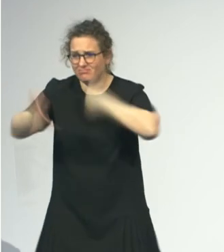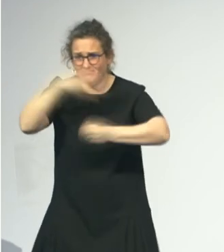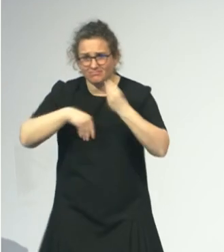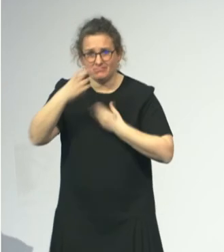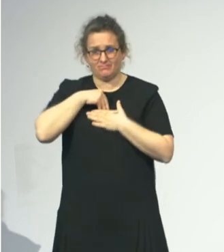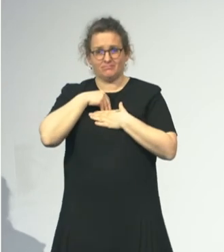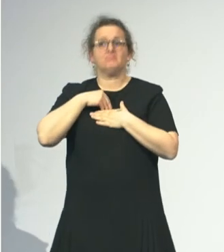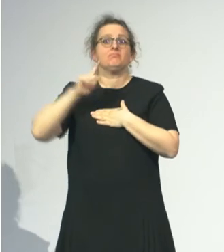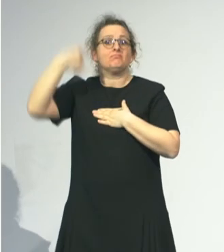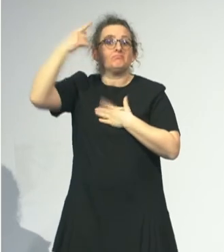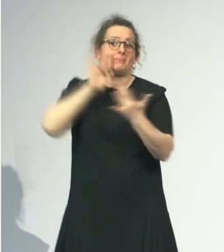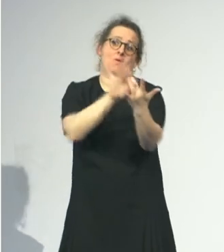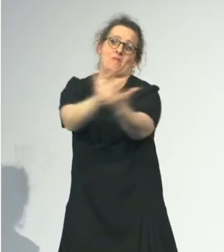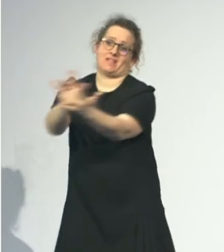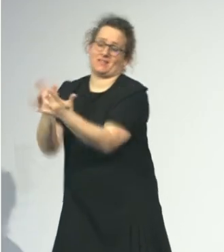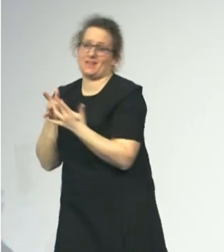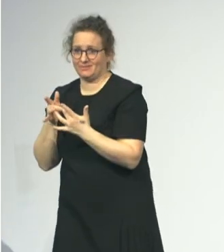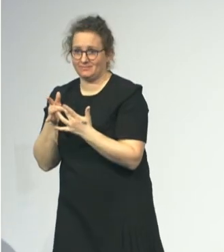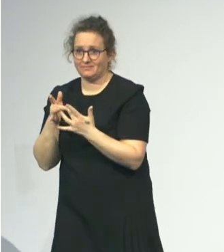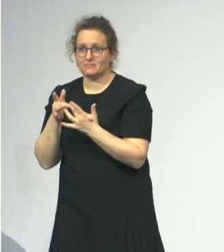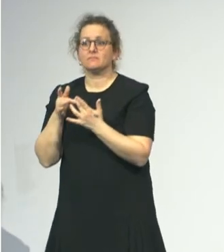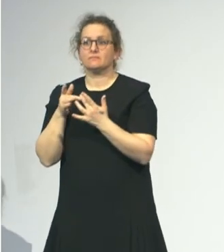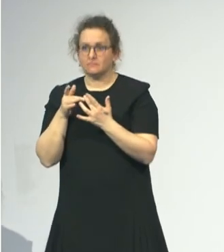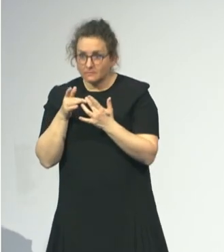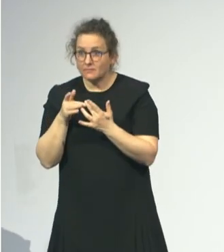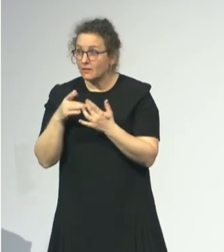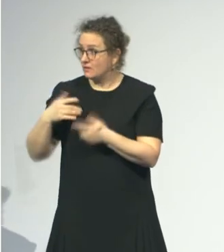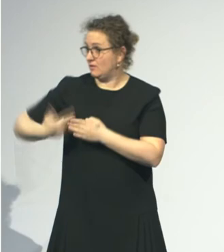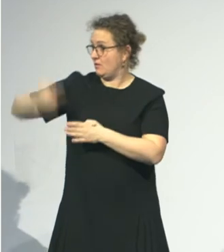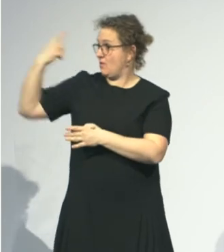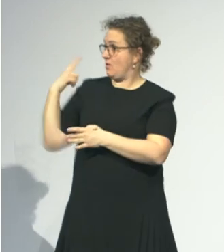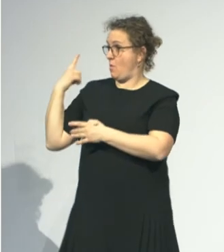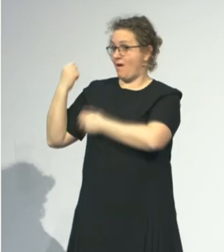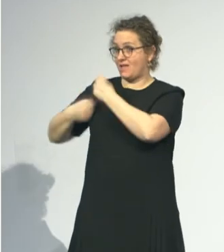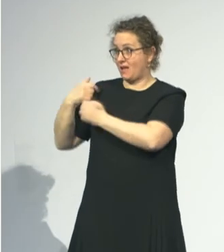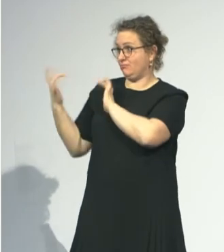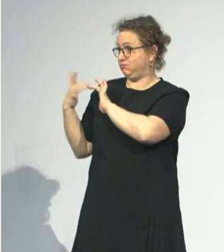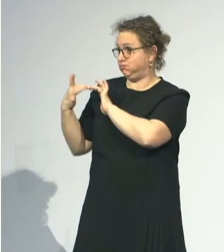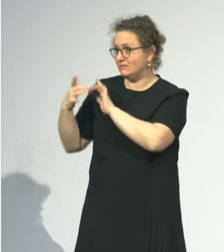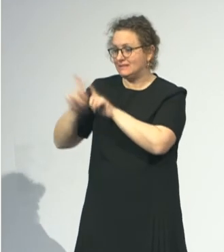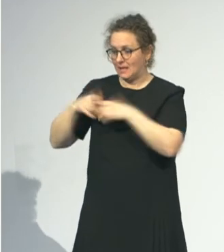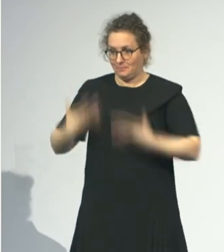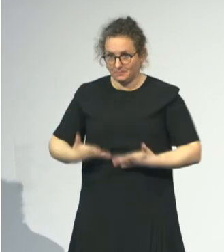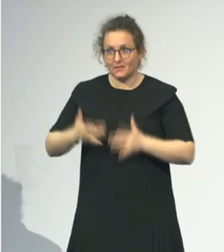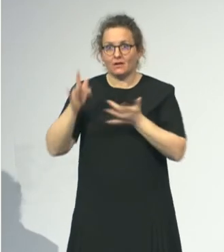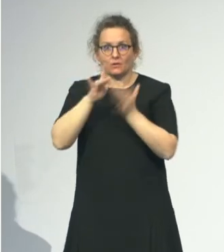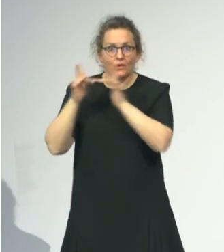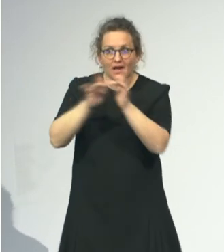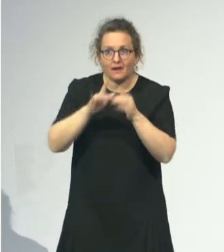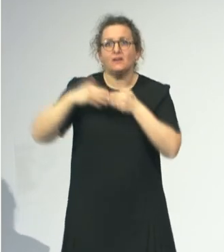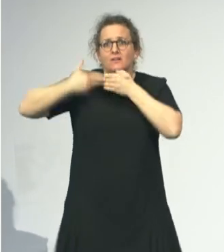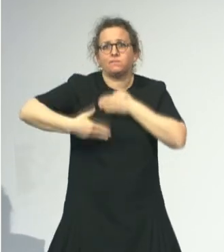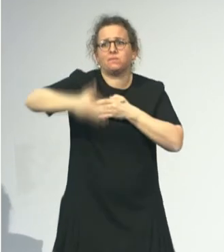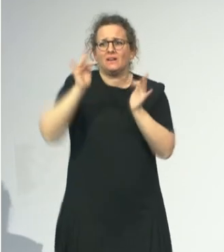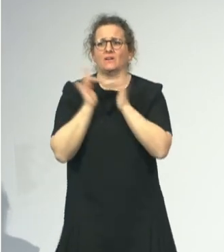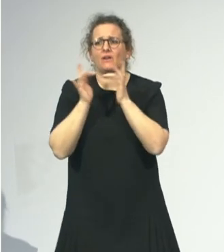that sustains me through the year, that stuff you're talking about, the day-to-day, you're not always feeling great about everything that's going on. I often will think